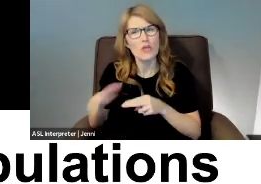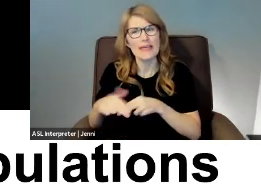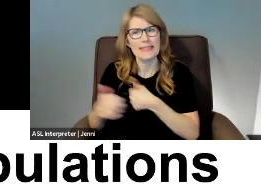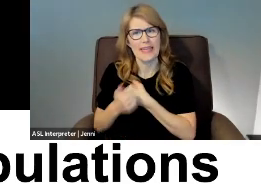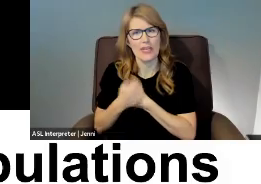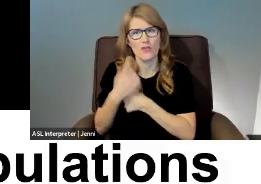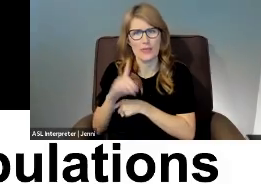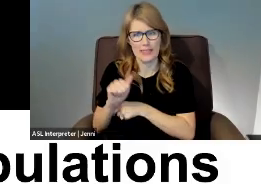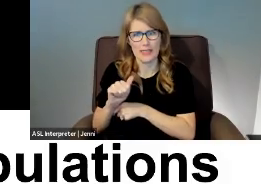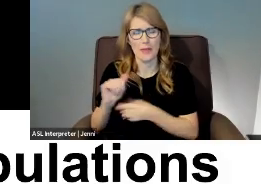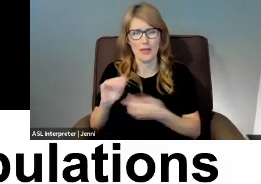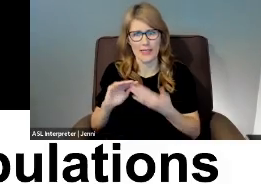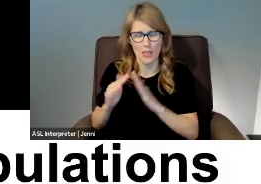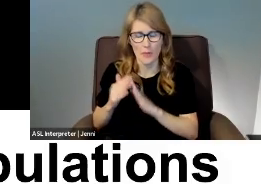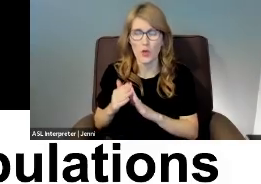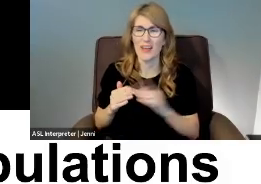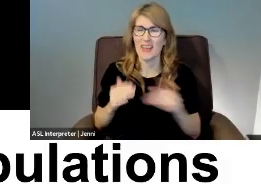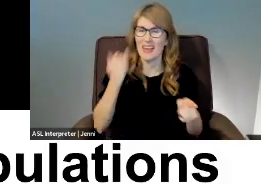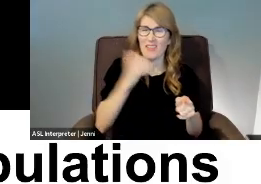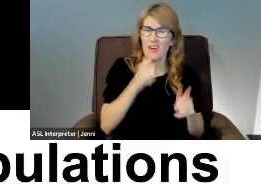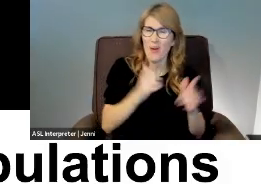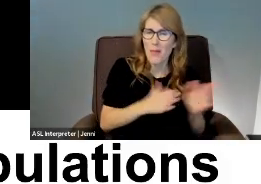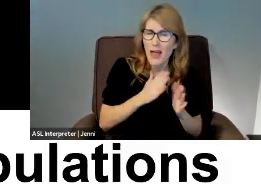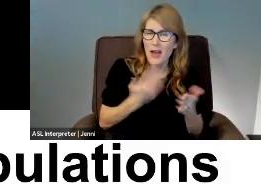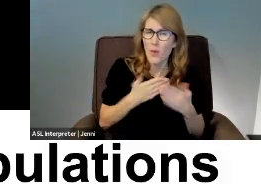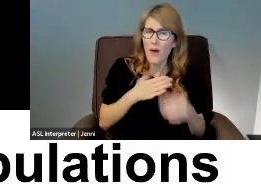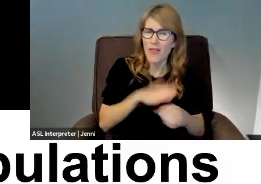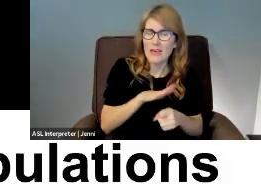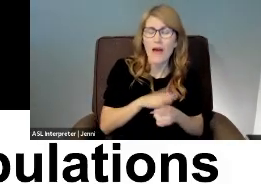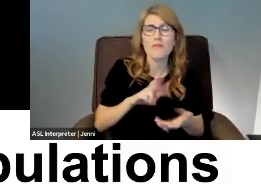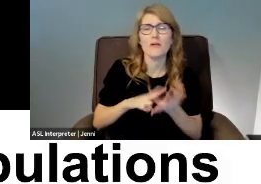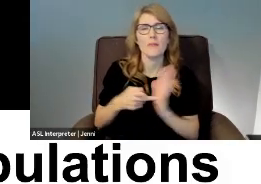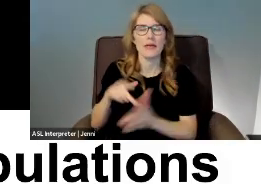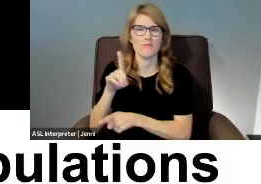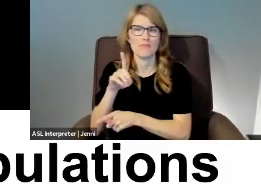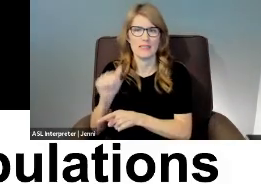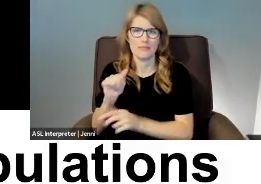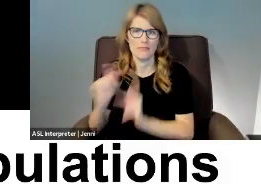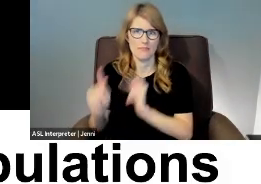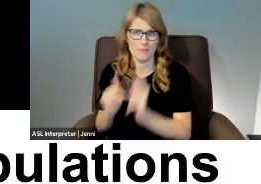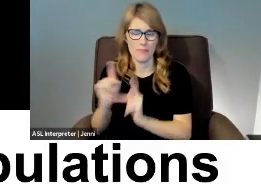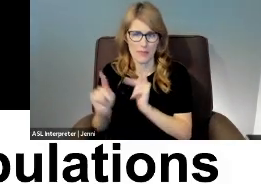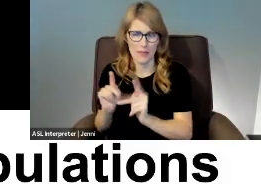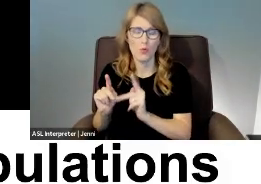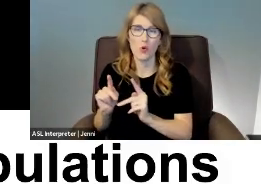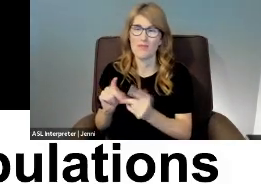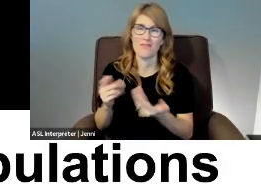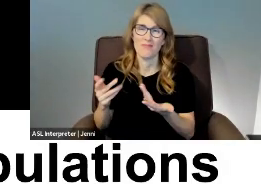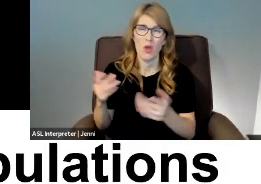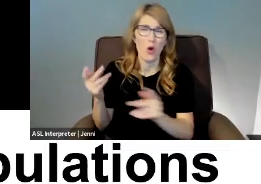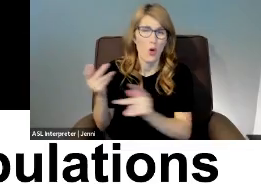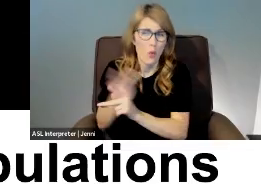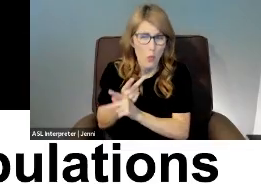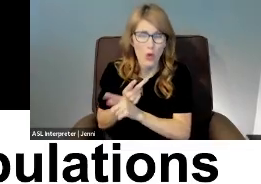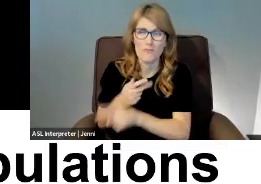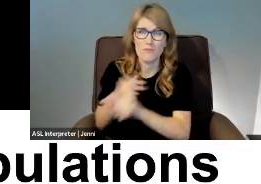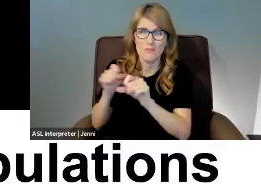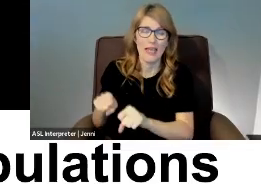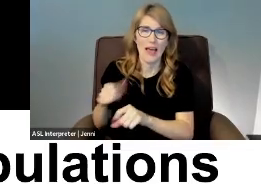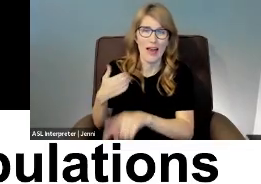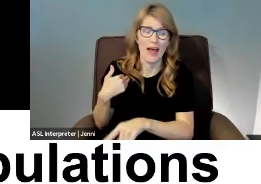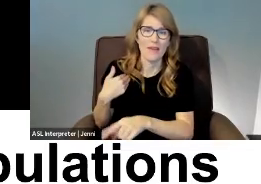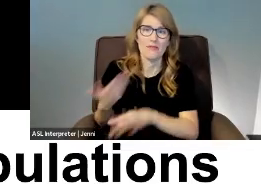Inadequate, non-inclusive planning places people with disabilities at much higher risk of injury, death, and worsening health due to medical equipment